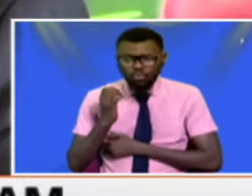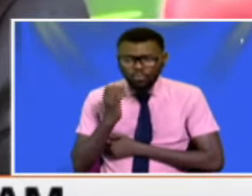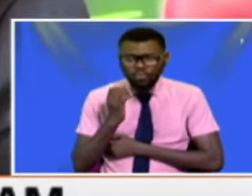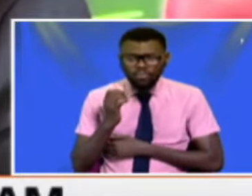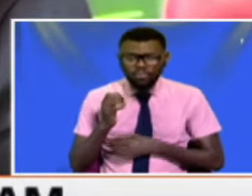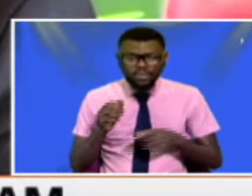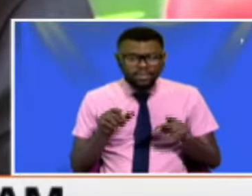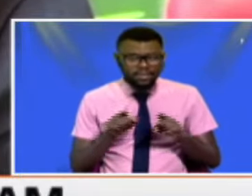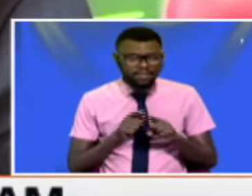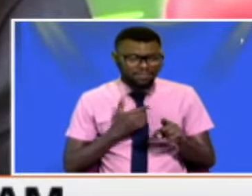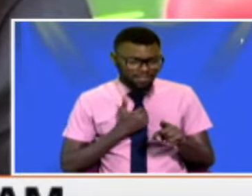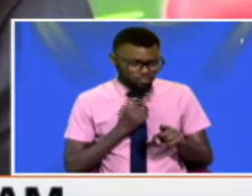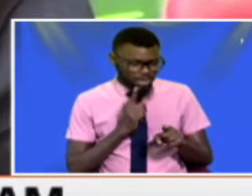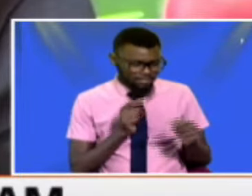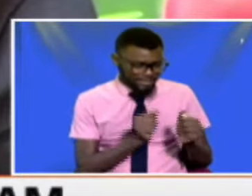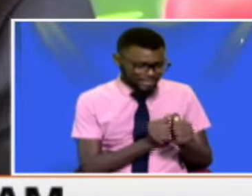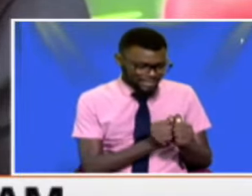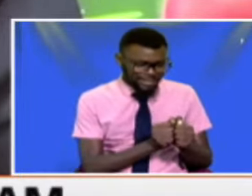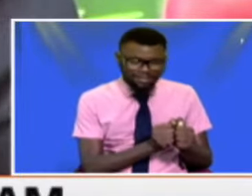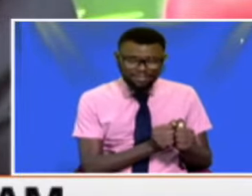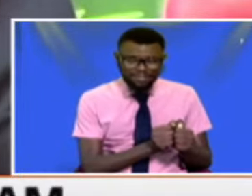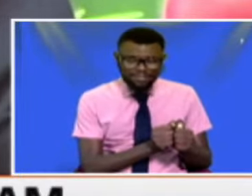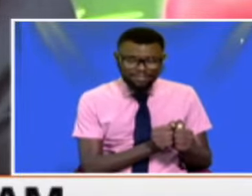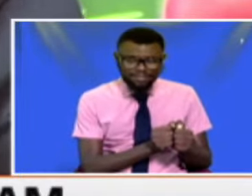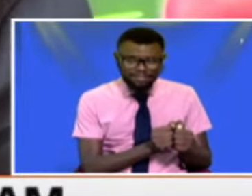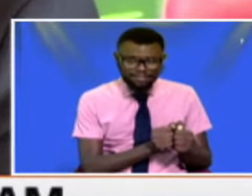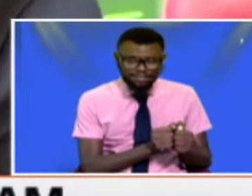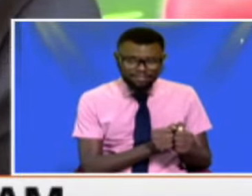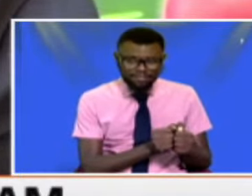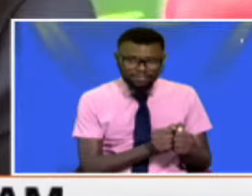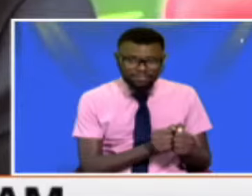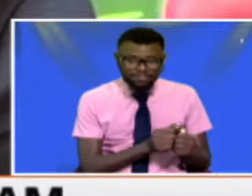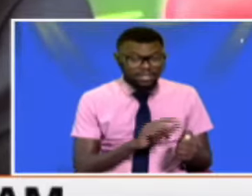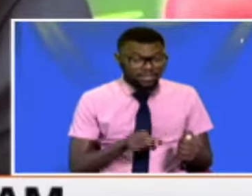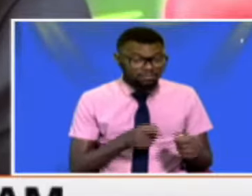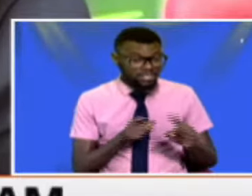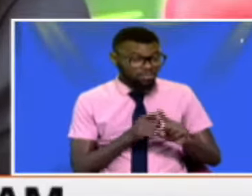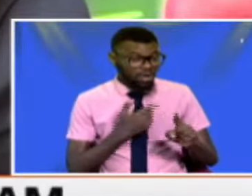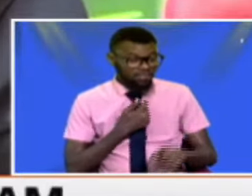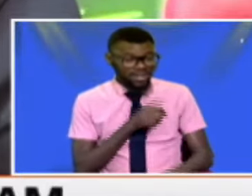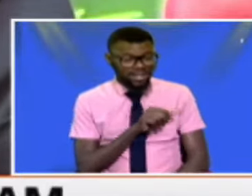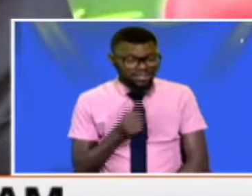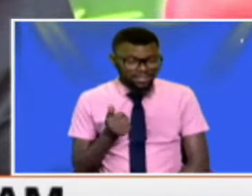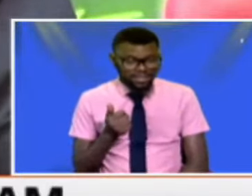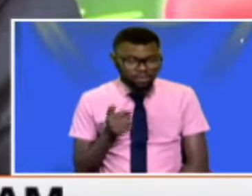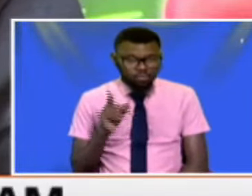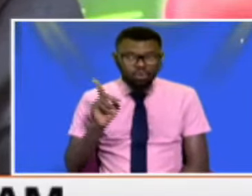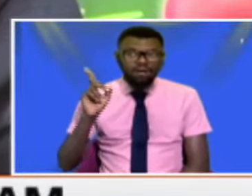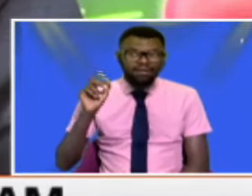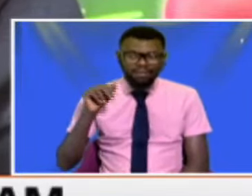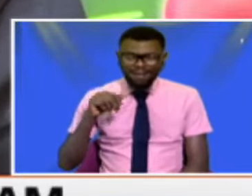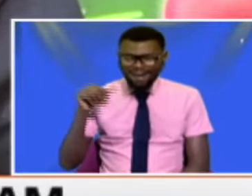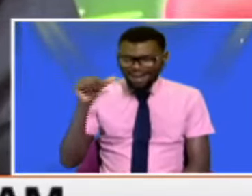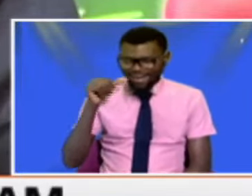Fontaine Classic, and then there was another only one also in London.